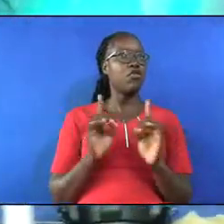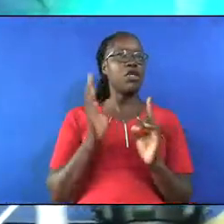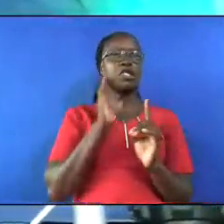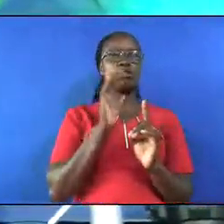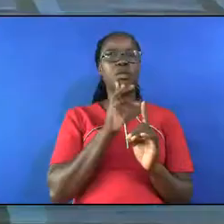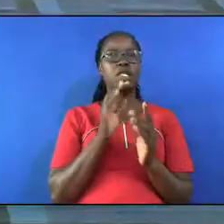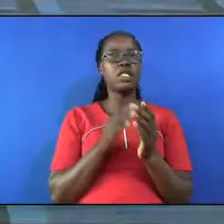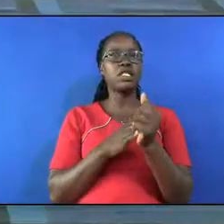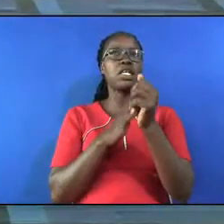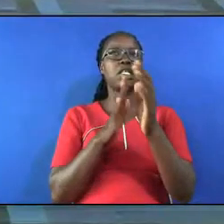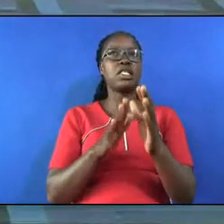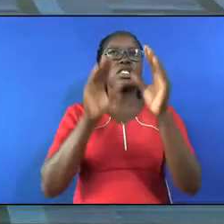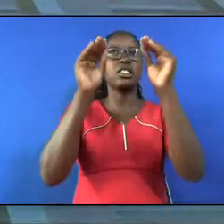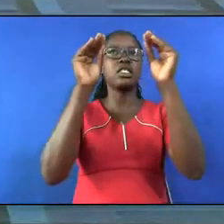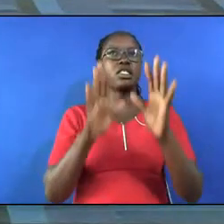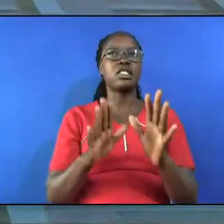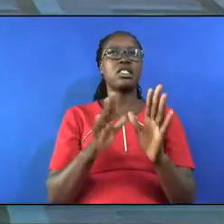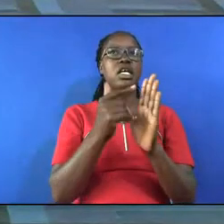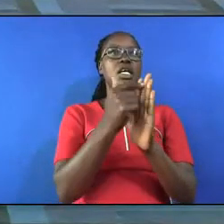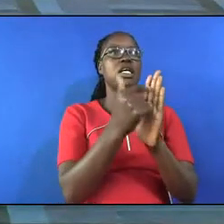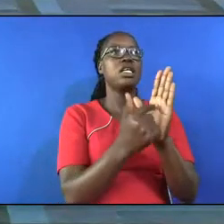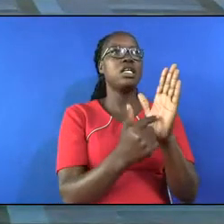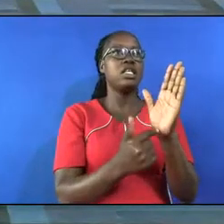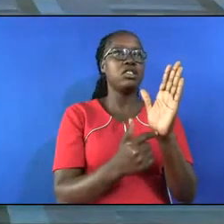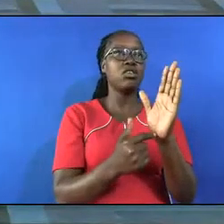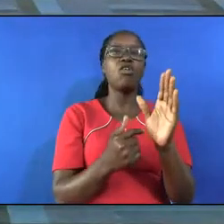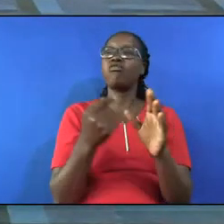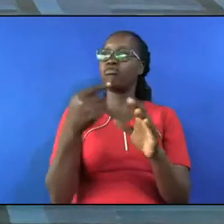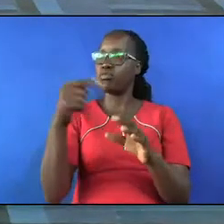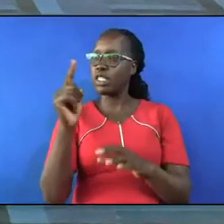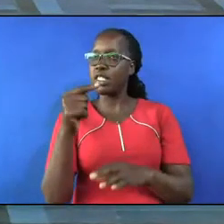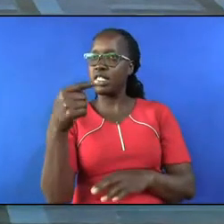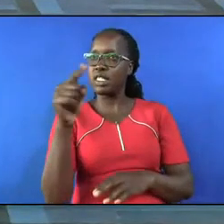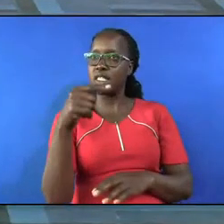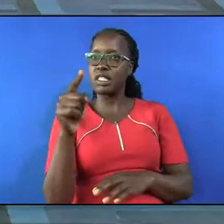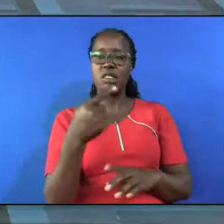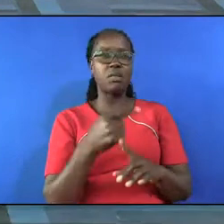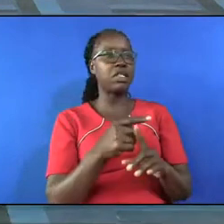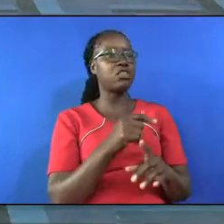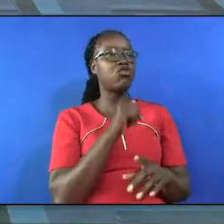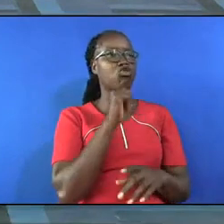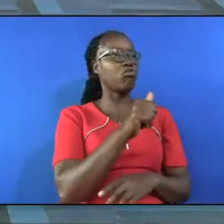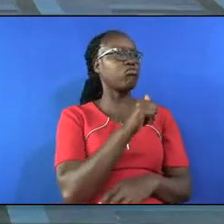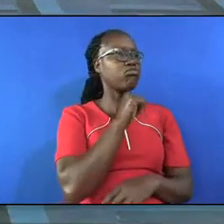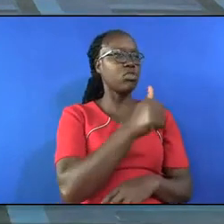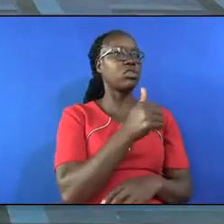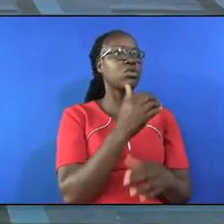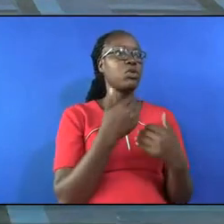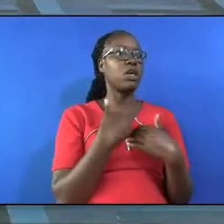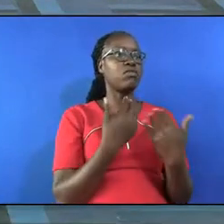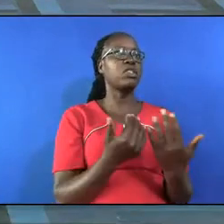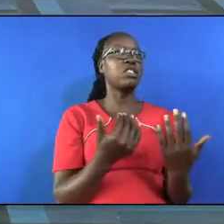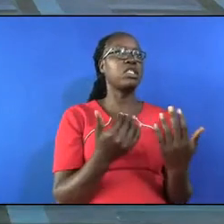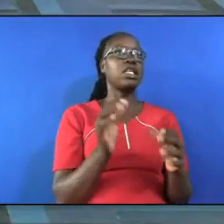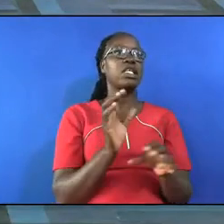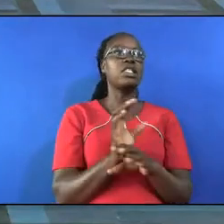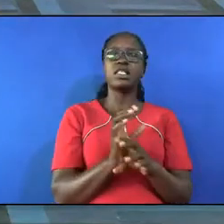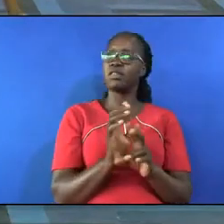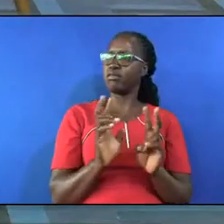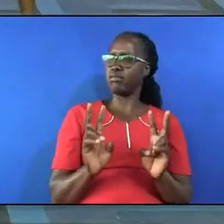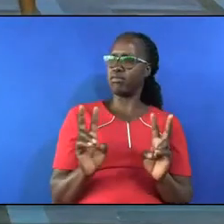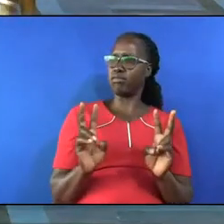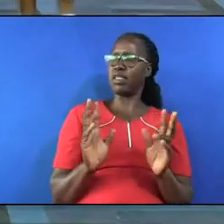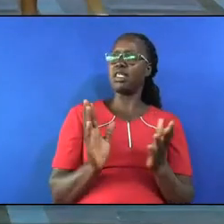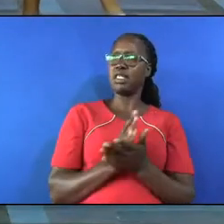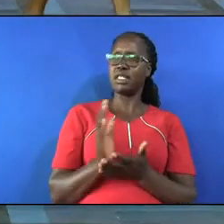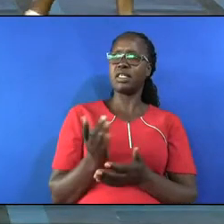and guardians and teachers, we have a list of do's and don'ts. You know, we'll have children in church and we are like, you know,